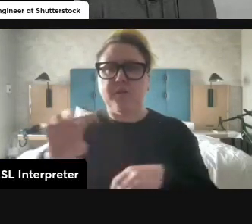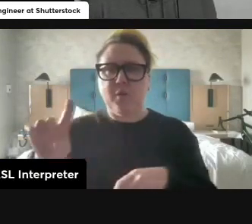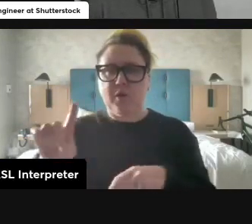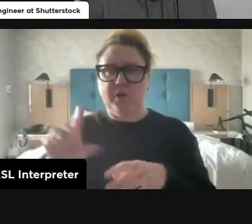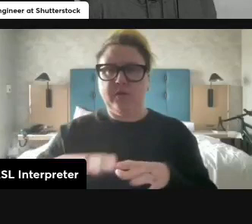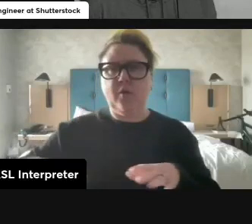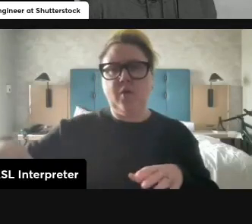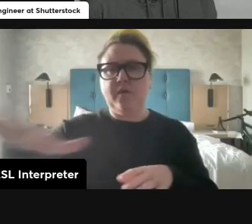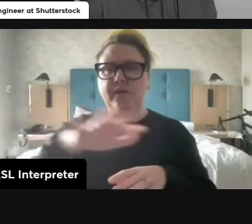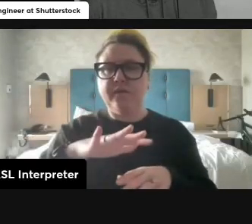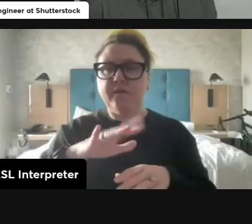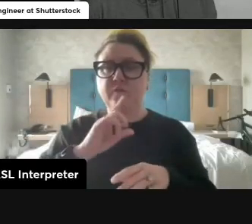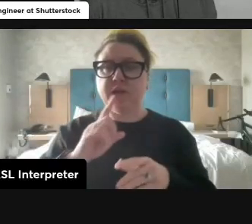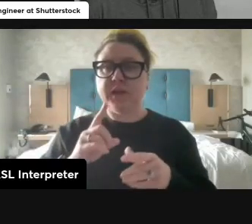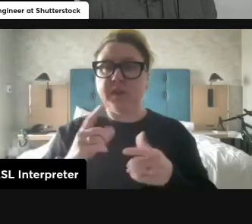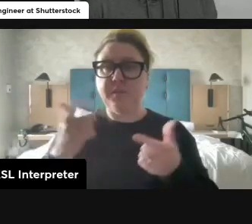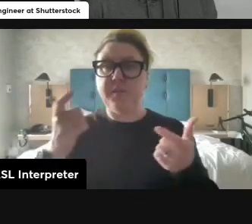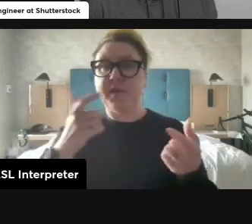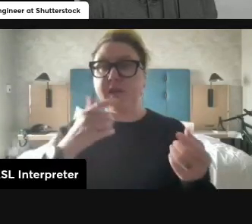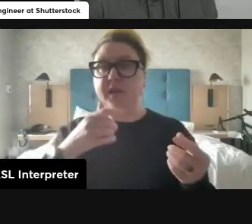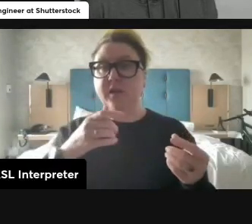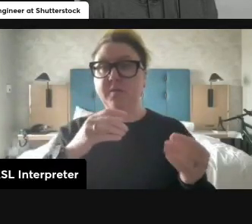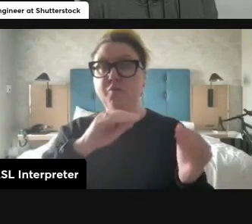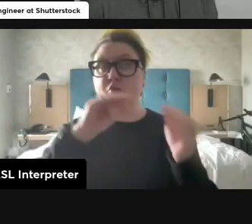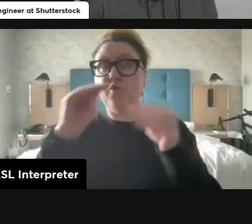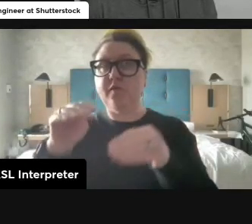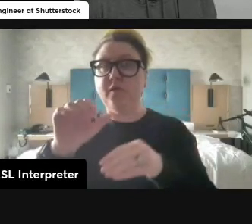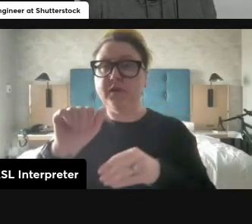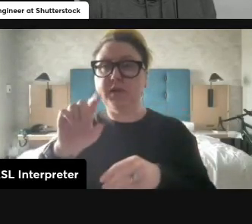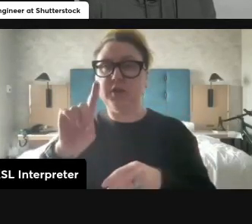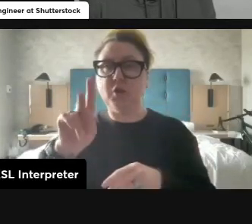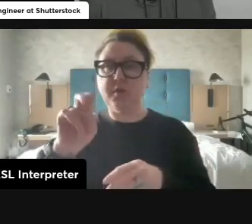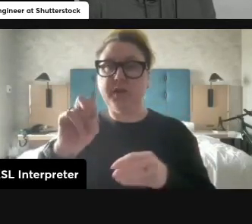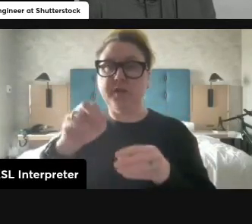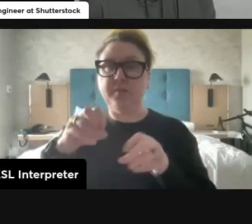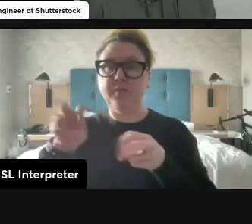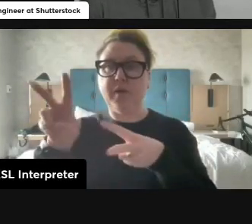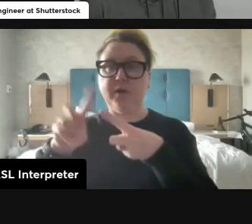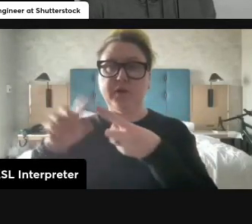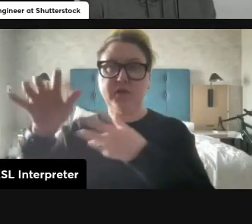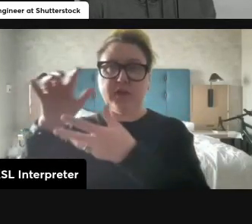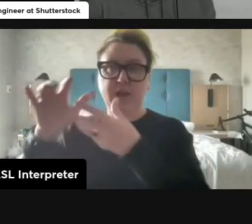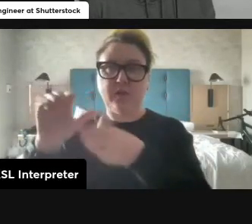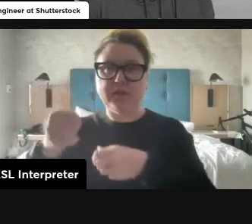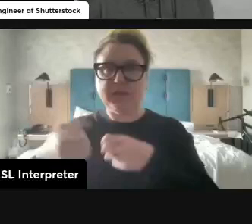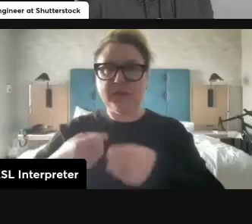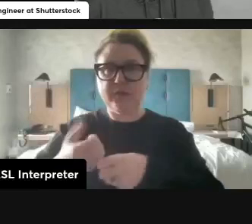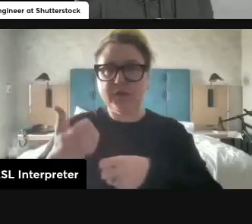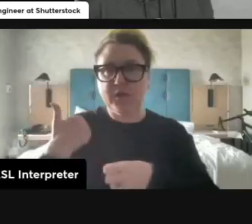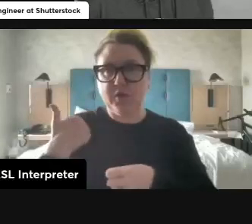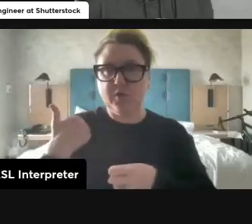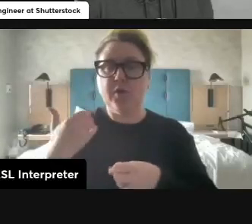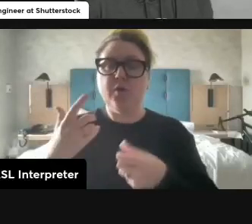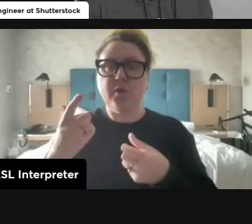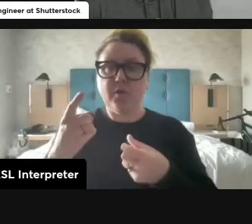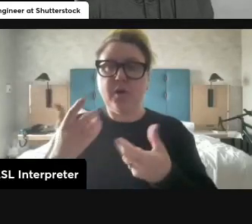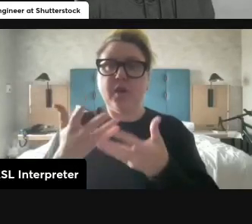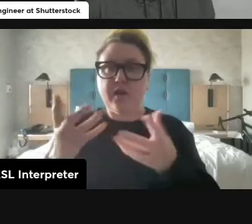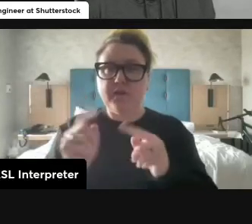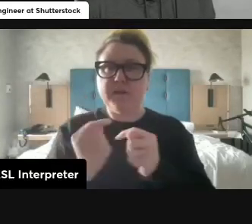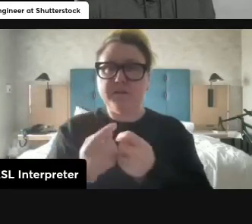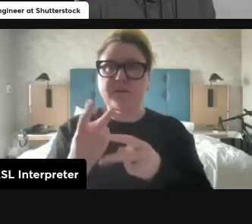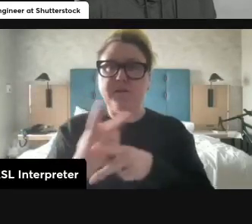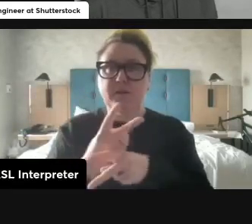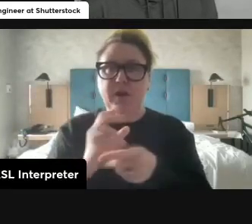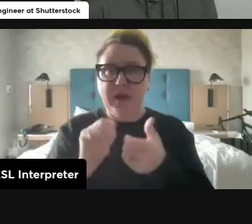move for Adobe was getting to the cloud, 10 years ago, a little bit more than that. And then a lot of teams had to figure out how to get there quickly. So we were able to kind of